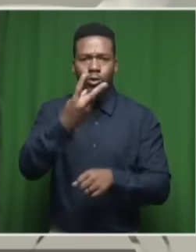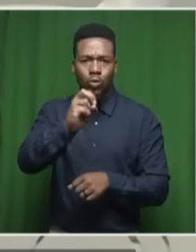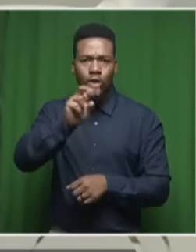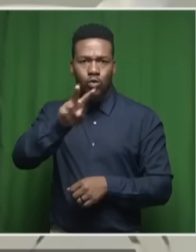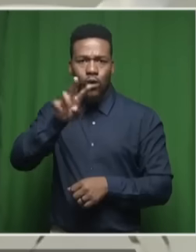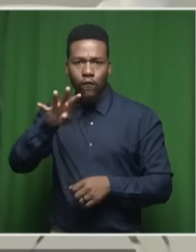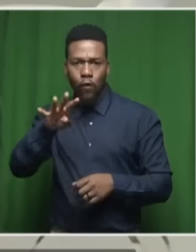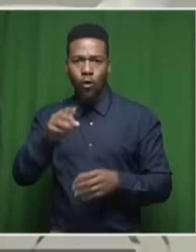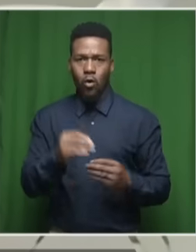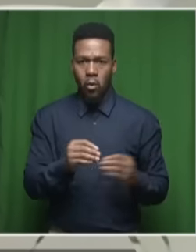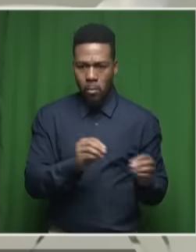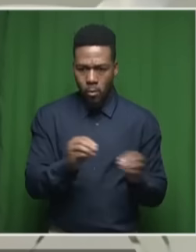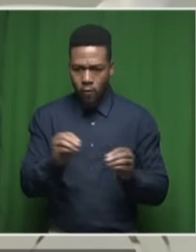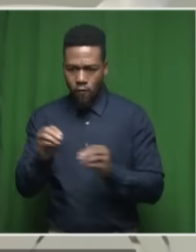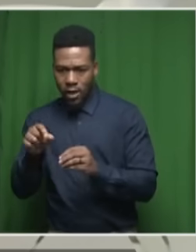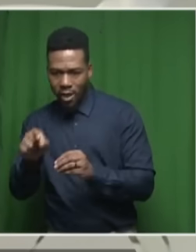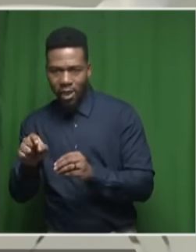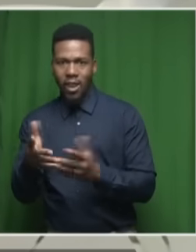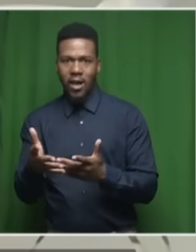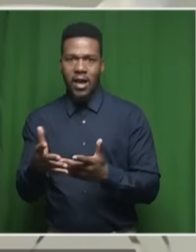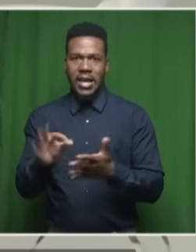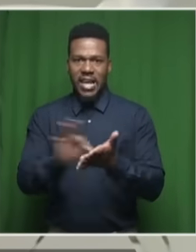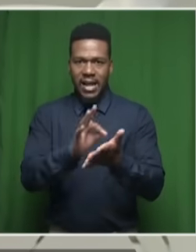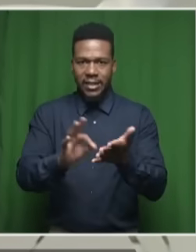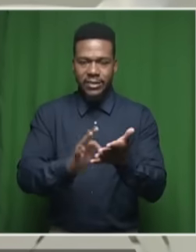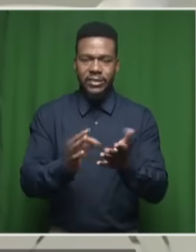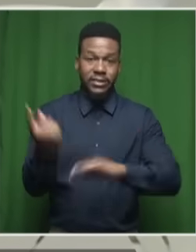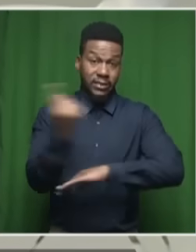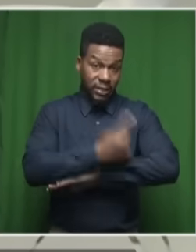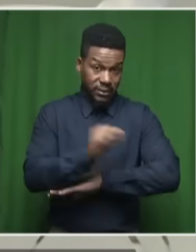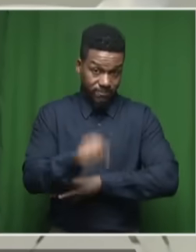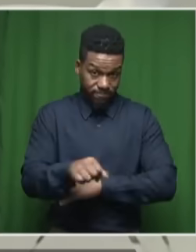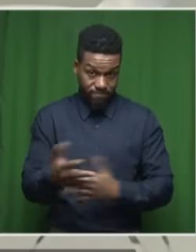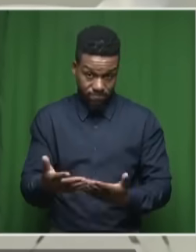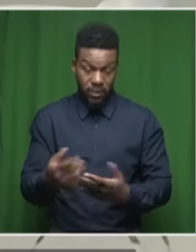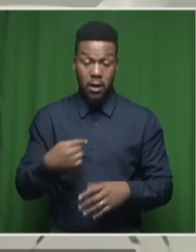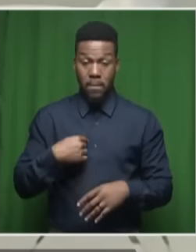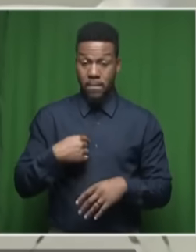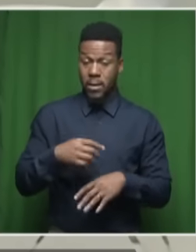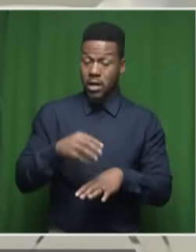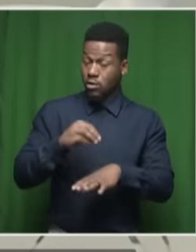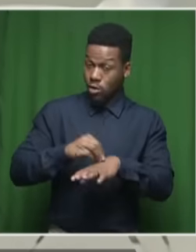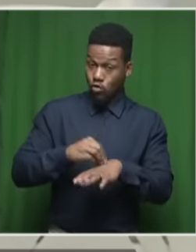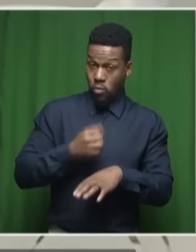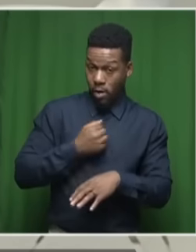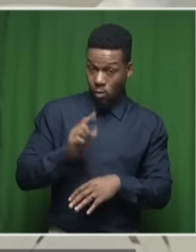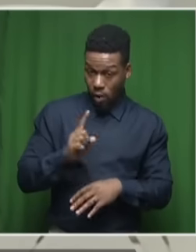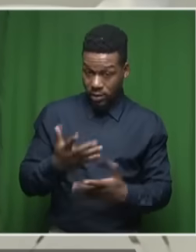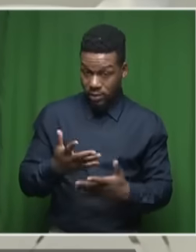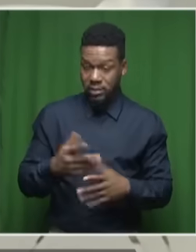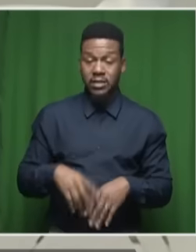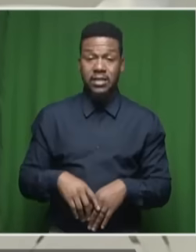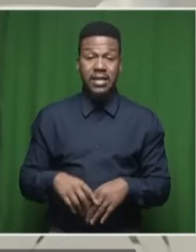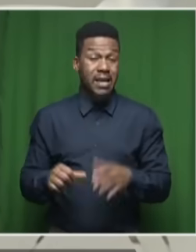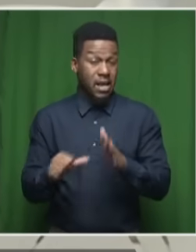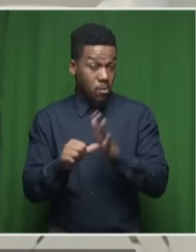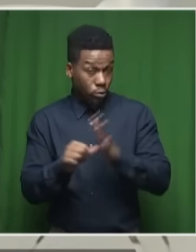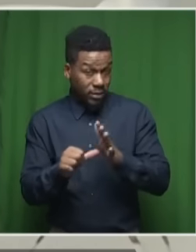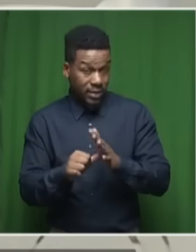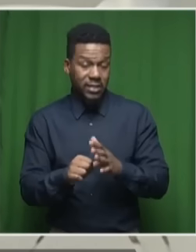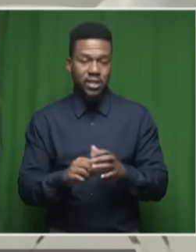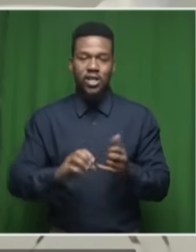towards elections. What, in my view, should be very primary for the ANC would be to outline the